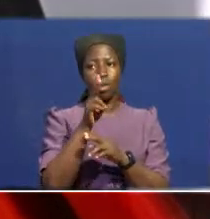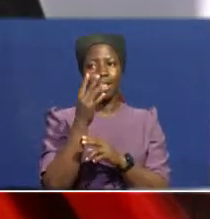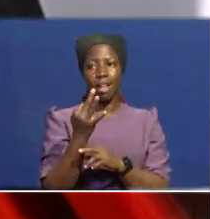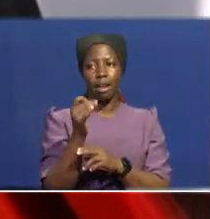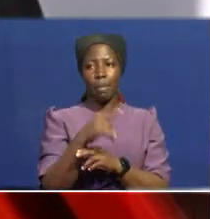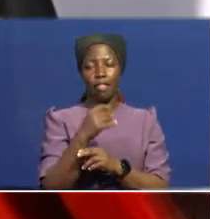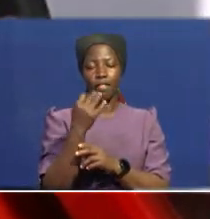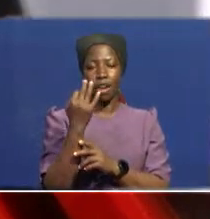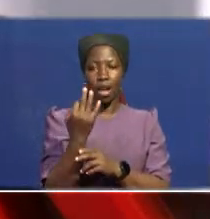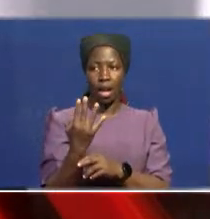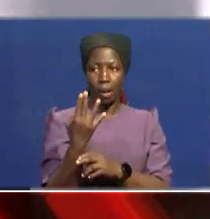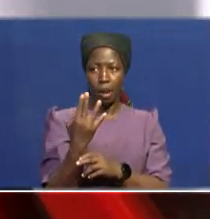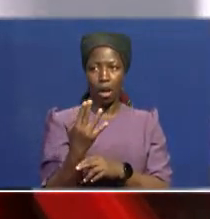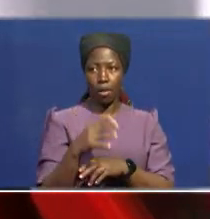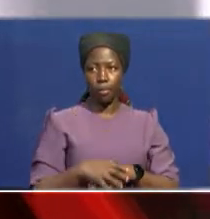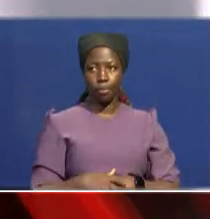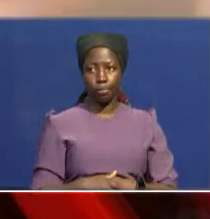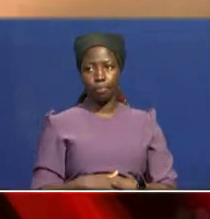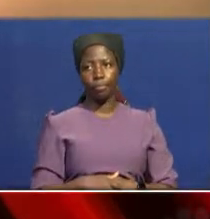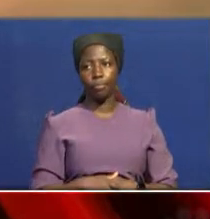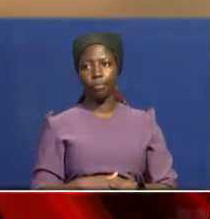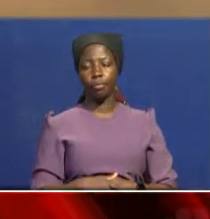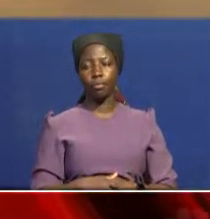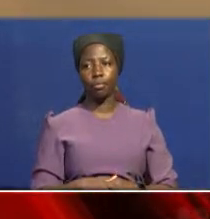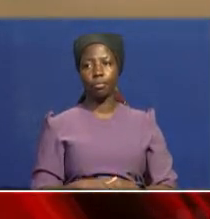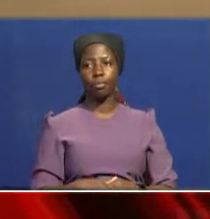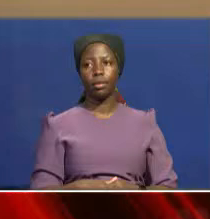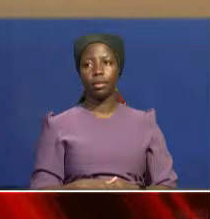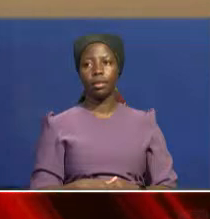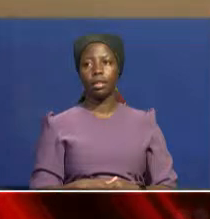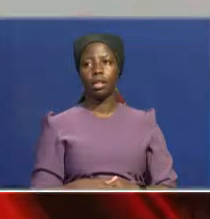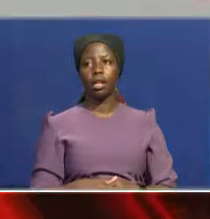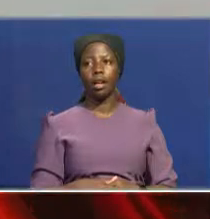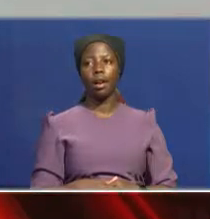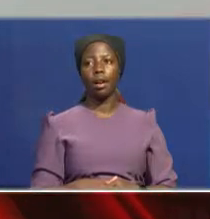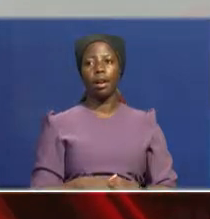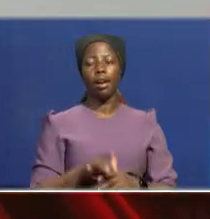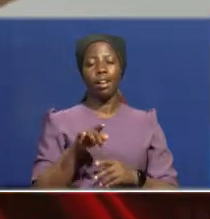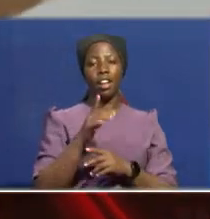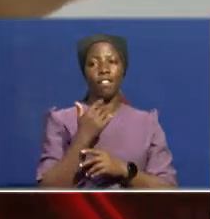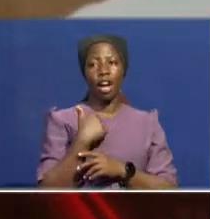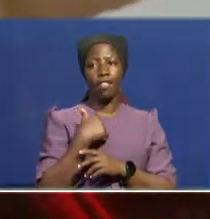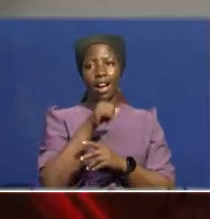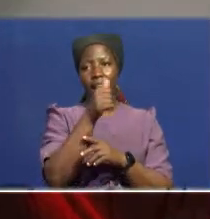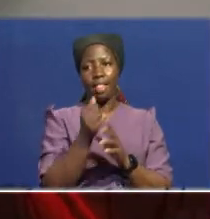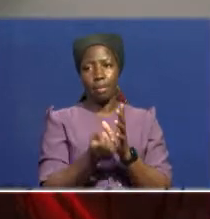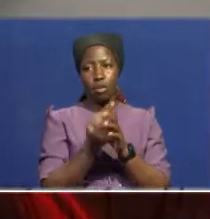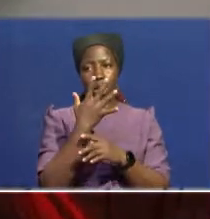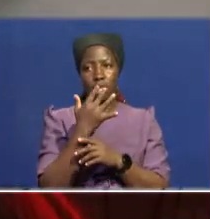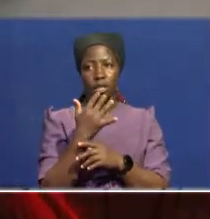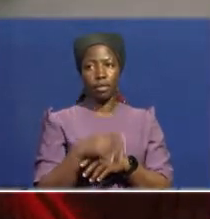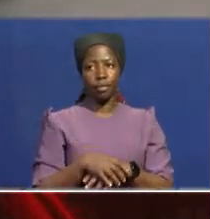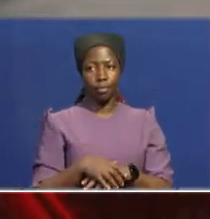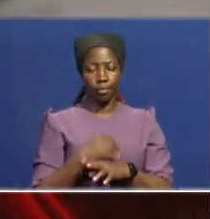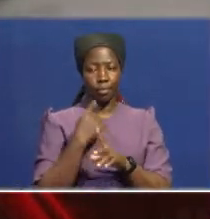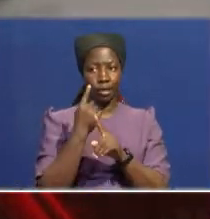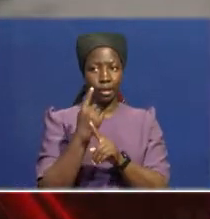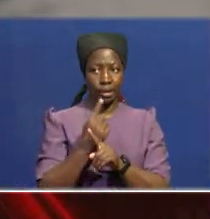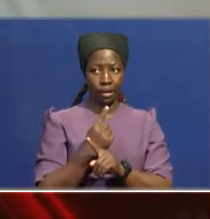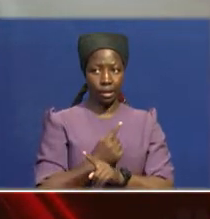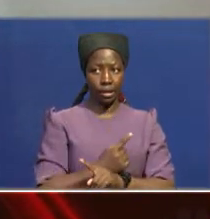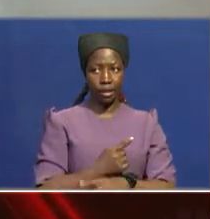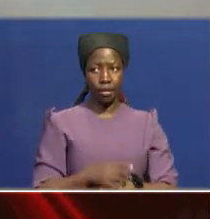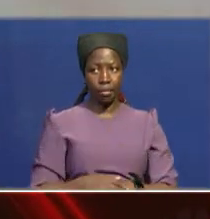Gucci accounted for two-thirds of group operating income last year. Kering's other brands include Yves Saint Laurent, Balenciaga and